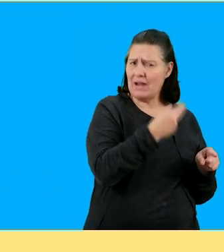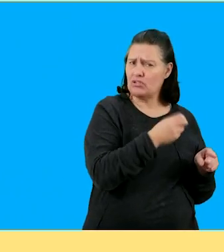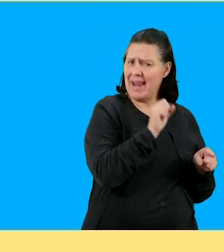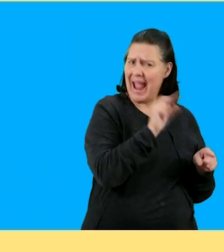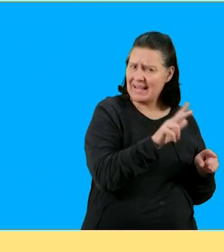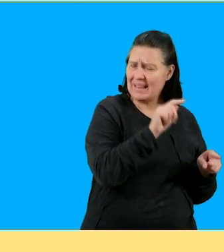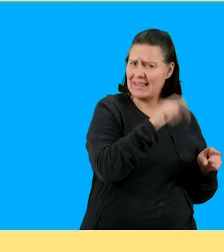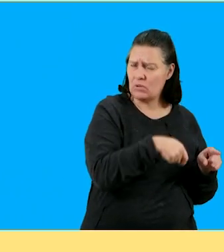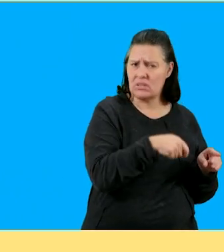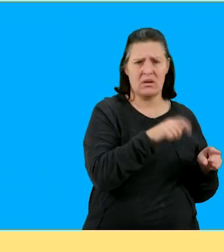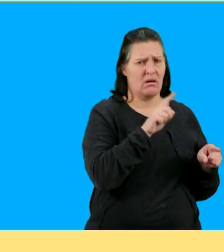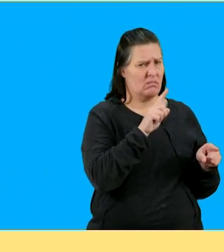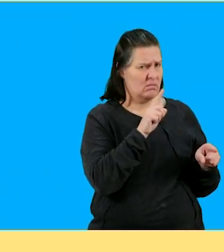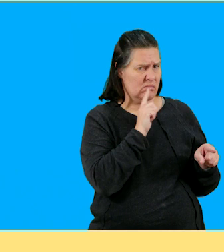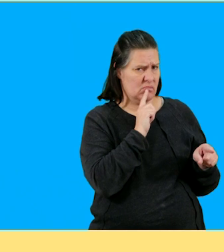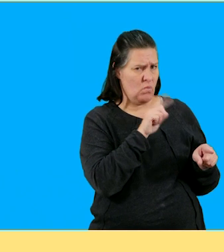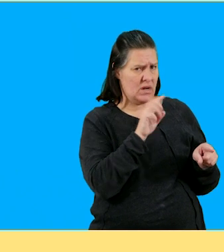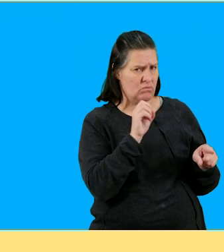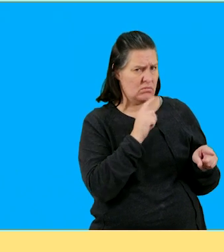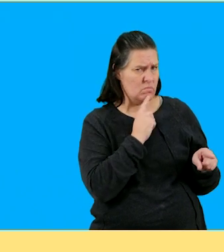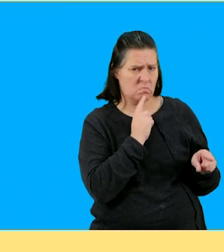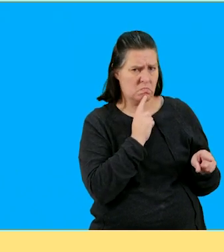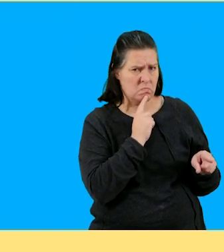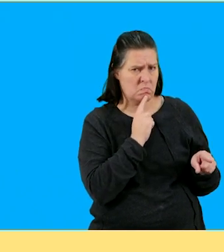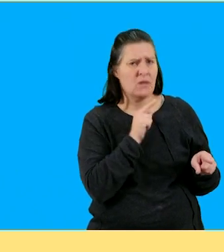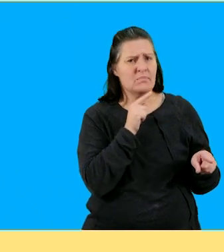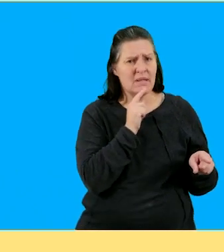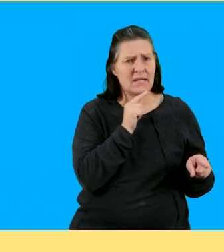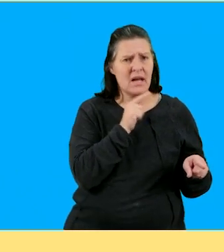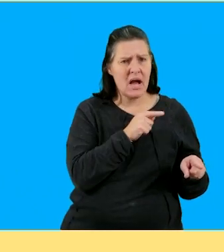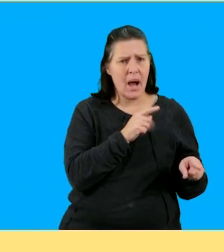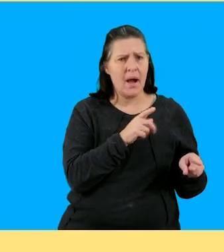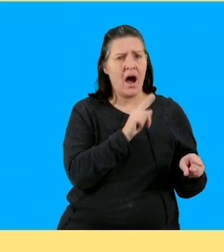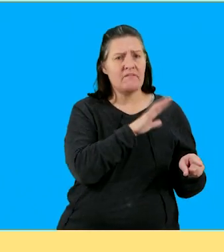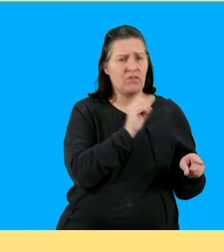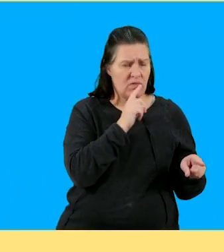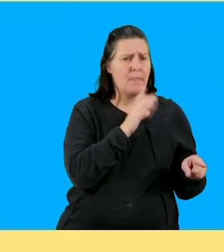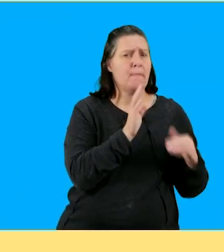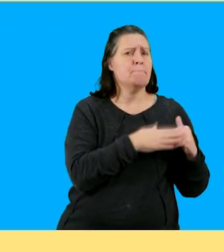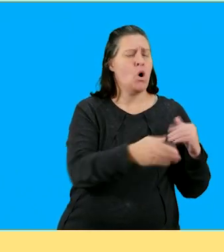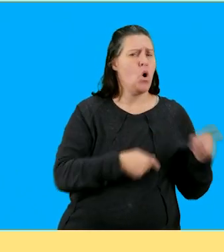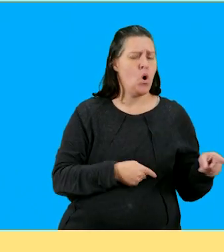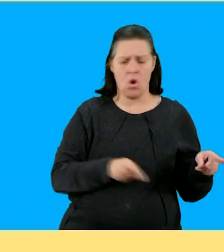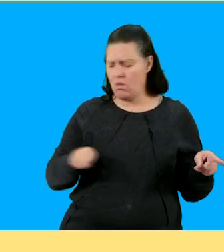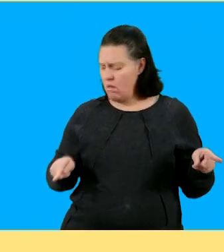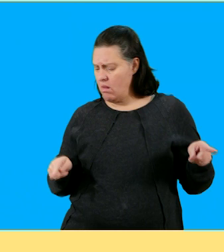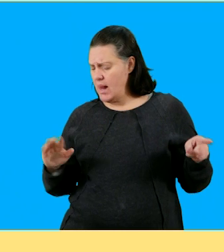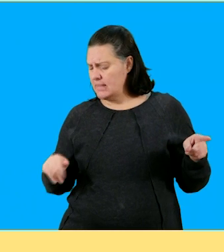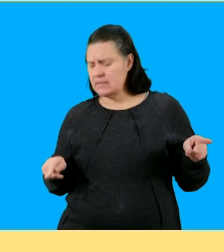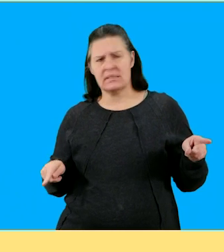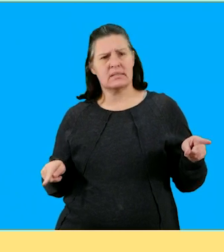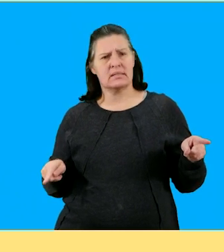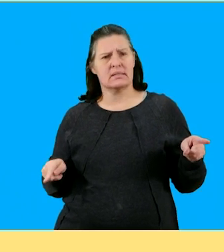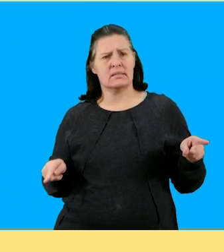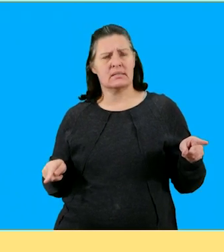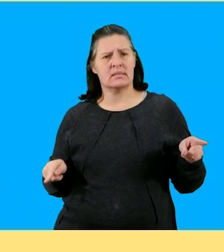118,500. Already you can see that the physical stock taking is more. Once your physical stock taking